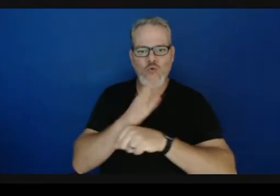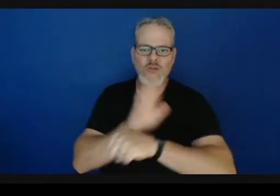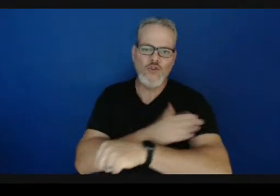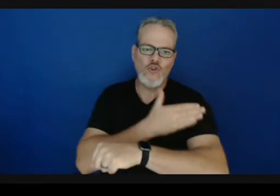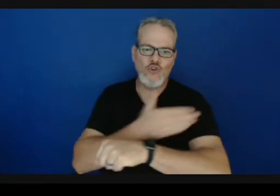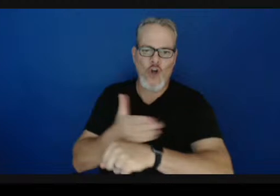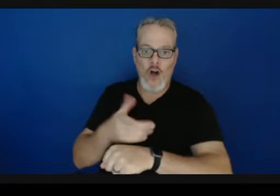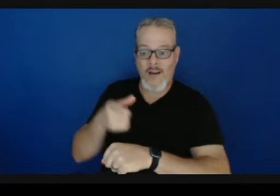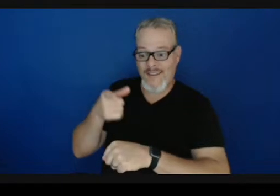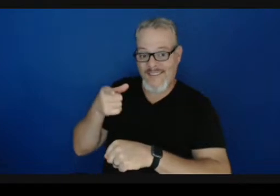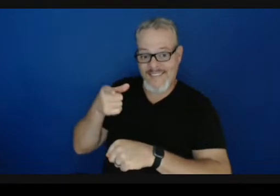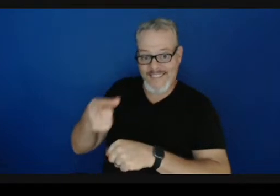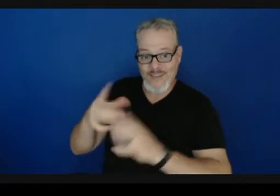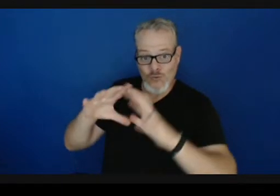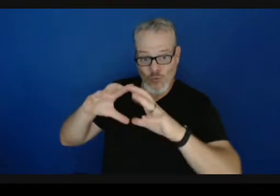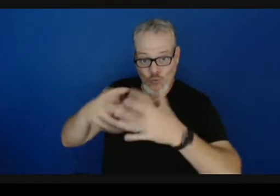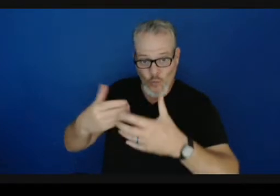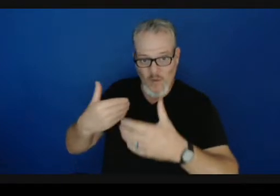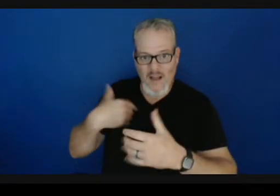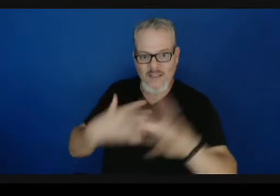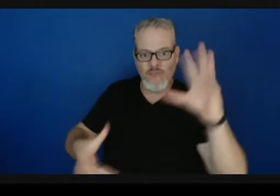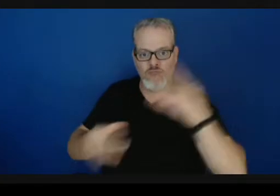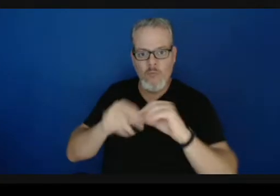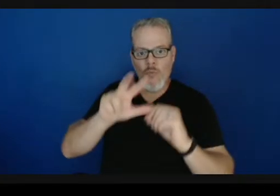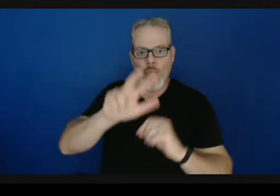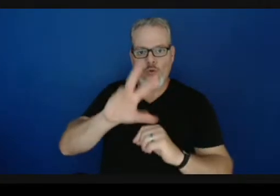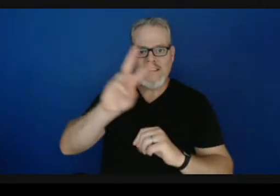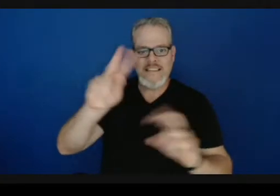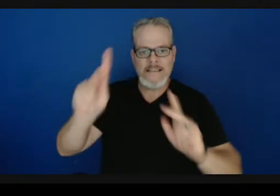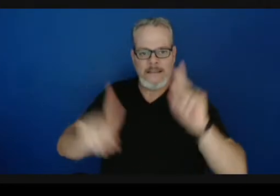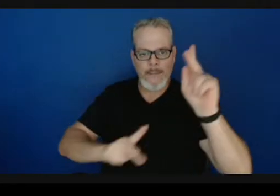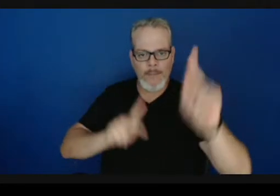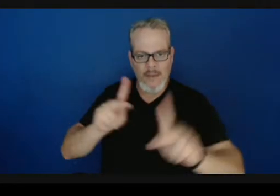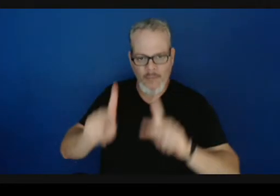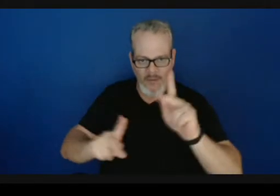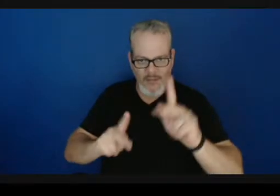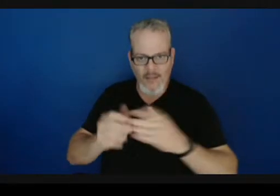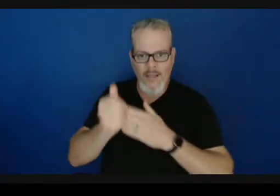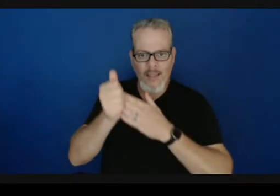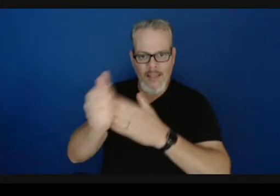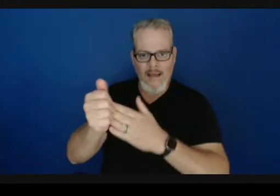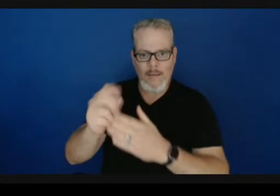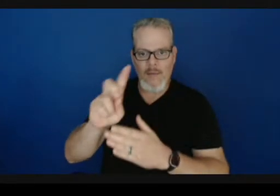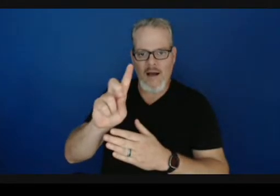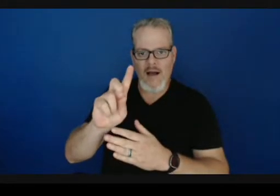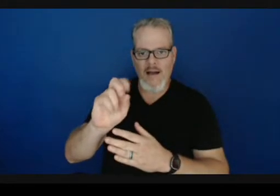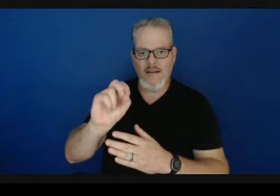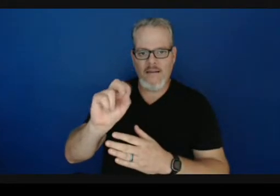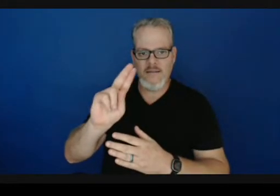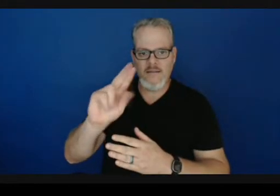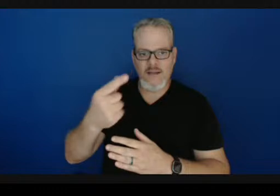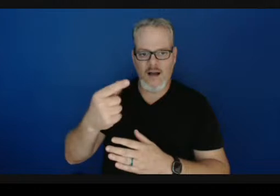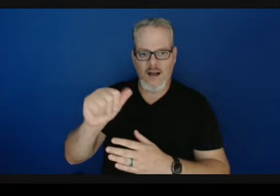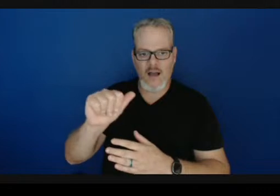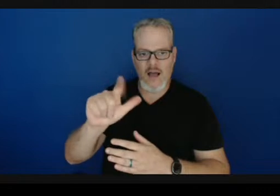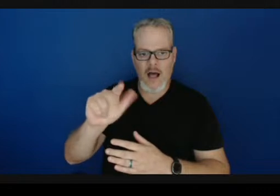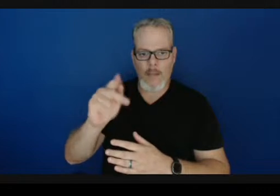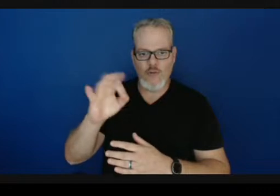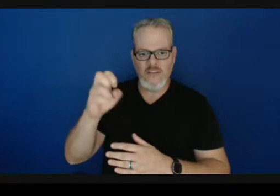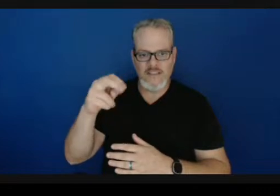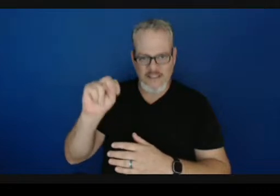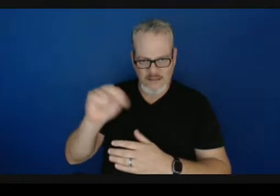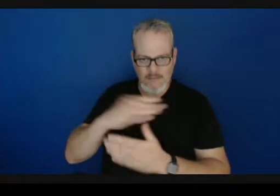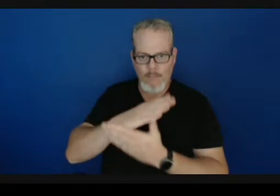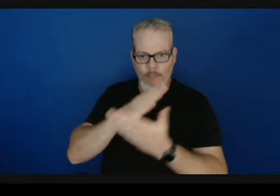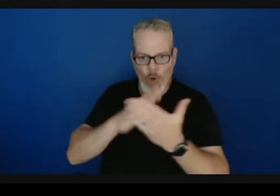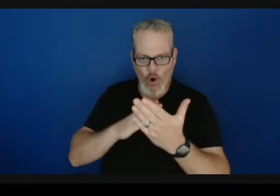36-person community chorus led by Doug Albertson, part of Hawaii Volcano's ongoing After Dark in the Park programs and co-sponsored by